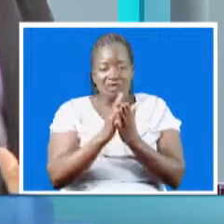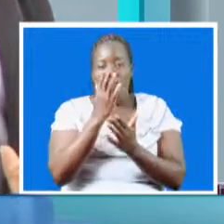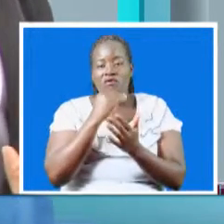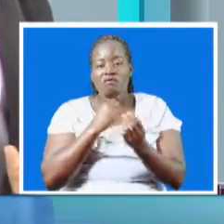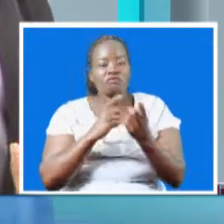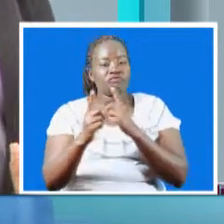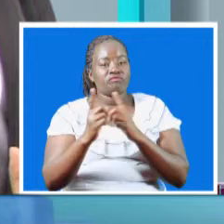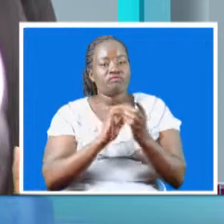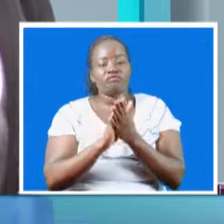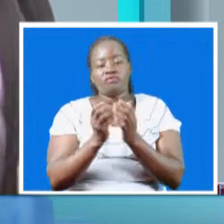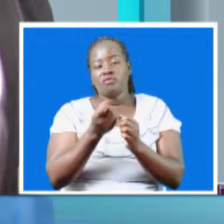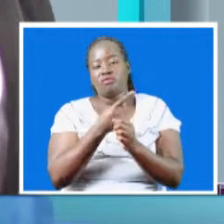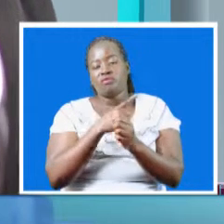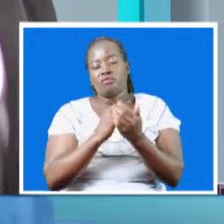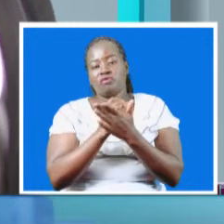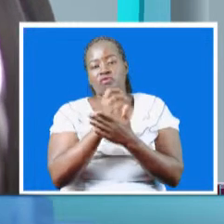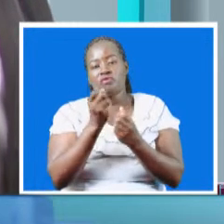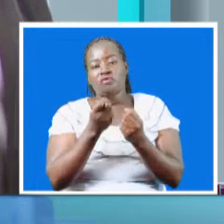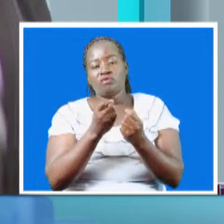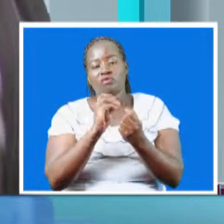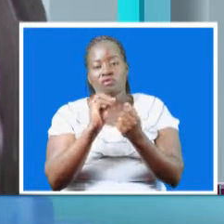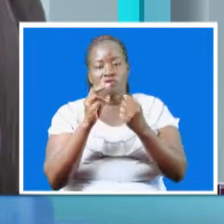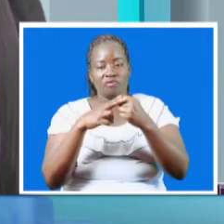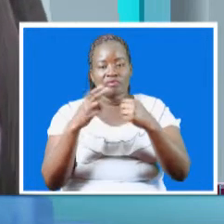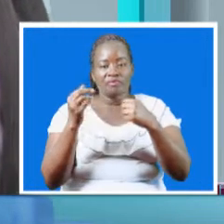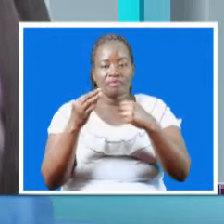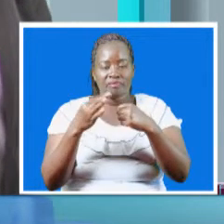ũkĩaranĩria hamwe na ithuĩ no ũtũtũmĩre ndũmĩrĩri nguhĩ kũhĩtũkĩra